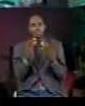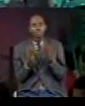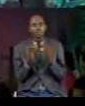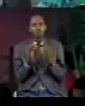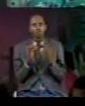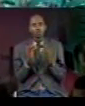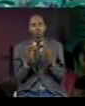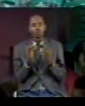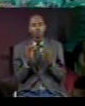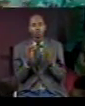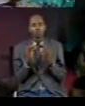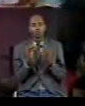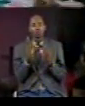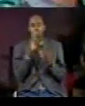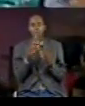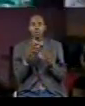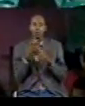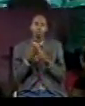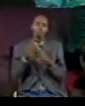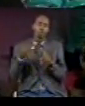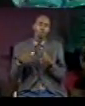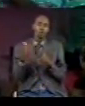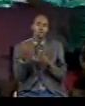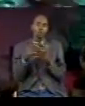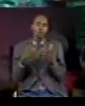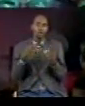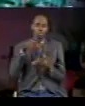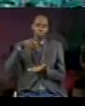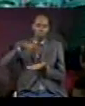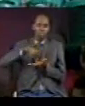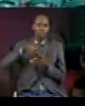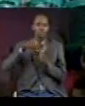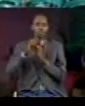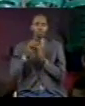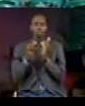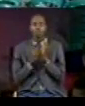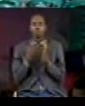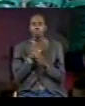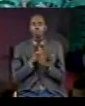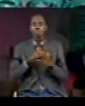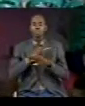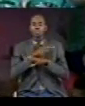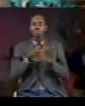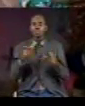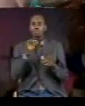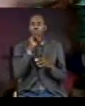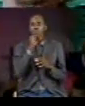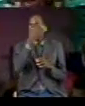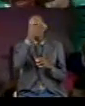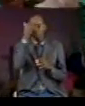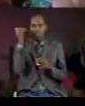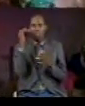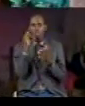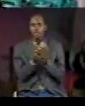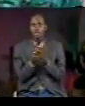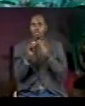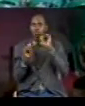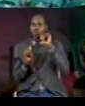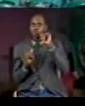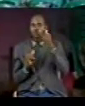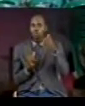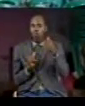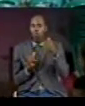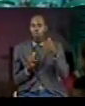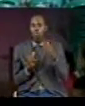the state. Please, let's not forget that tomorrow by